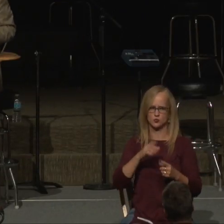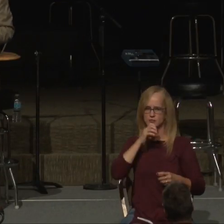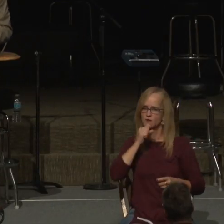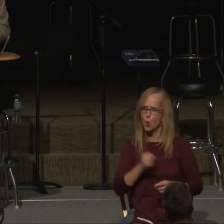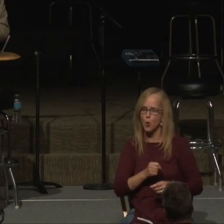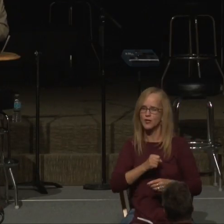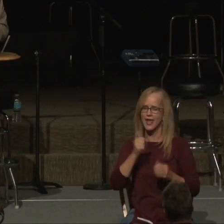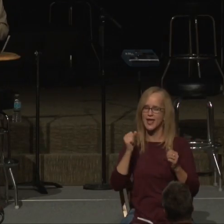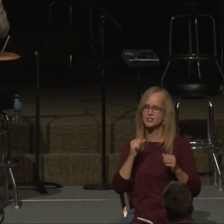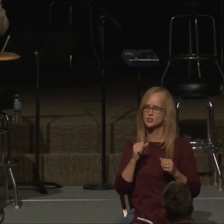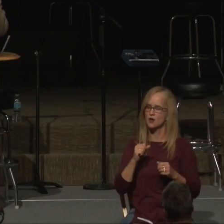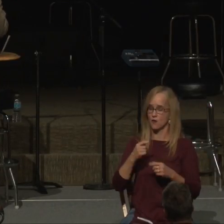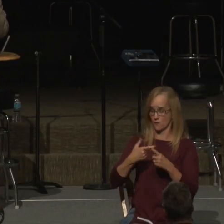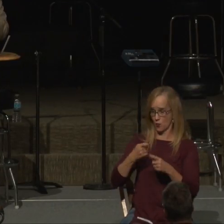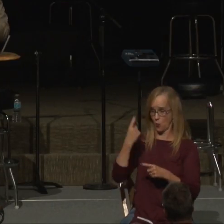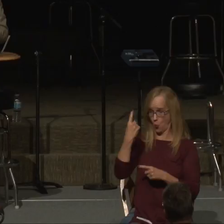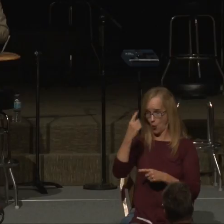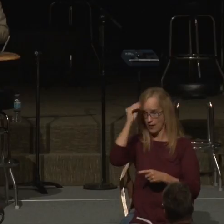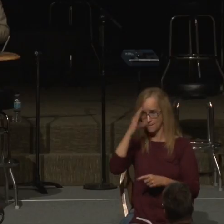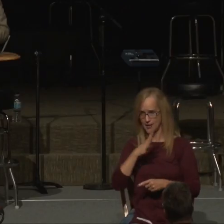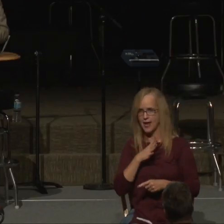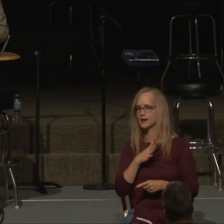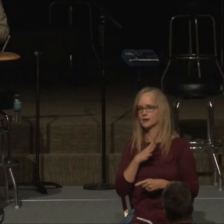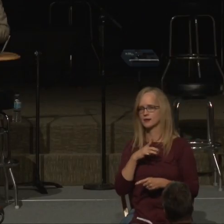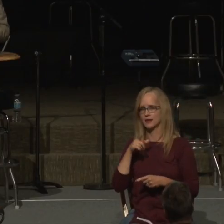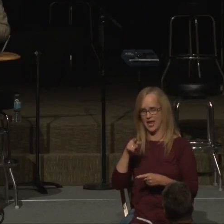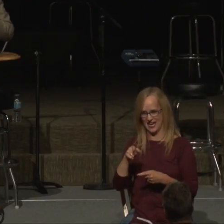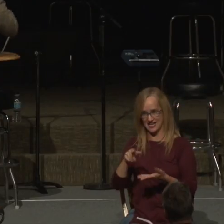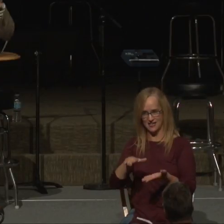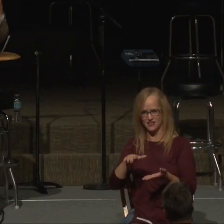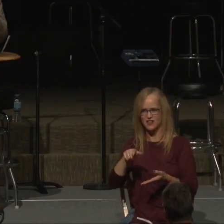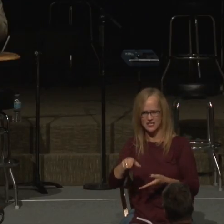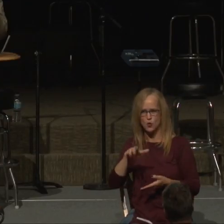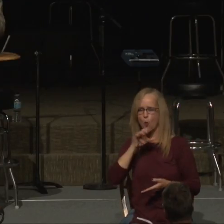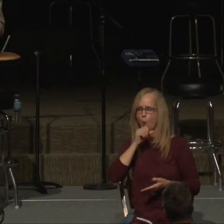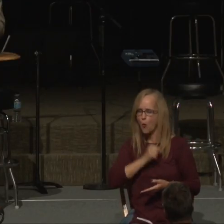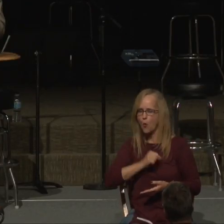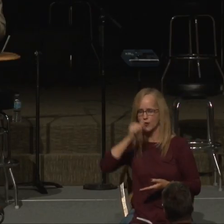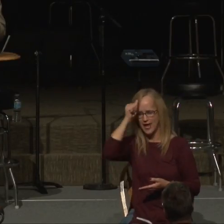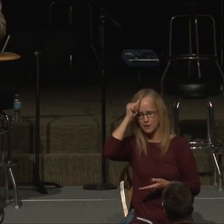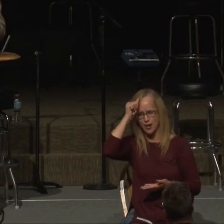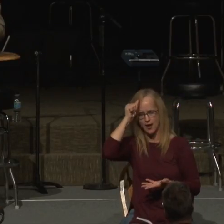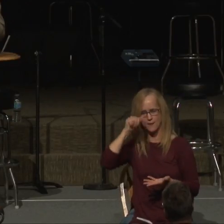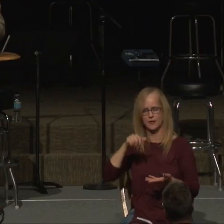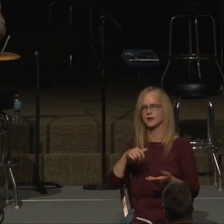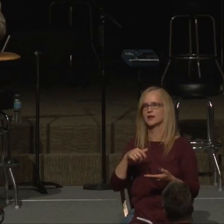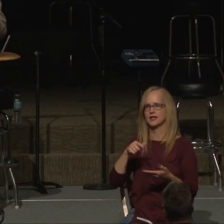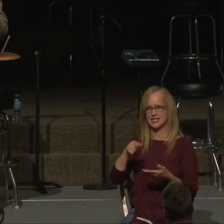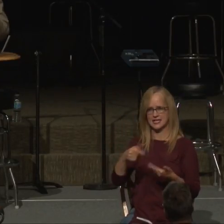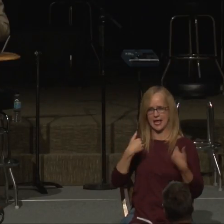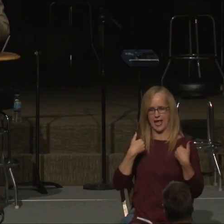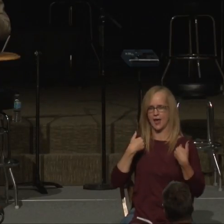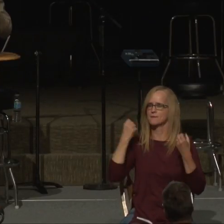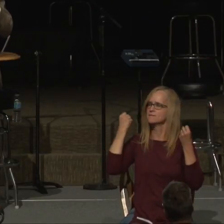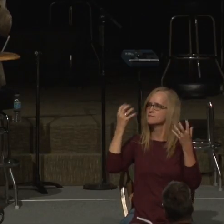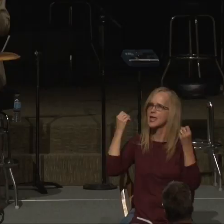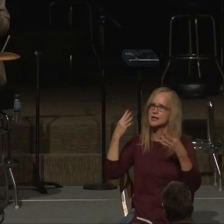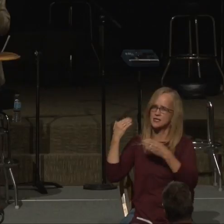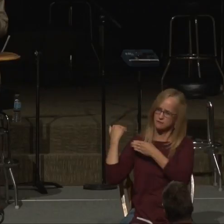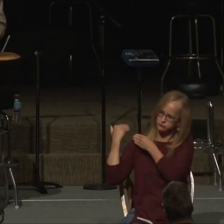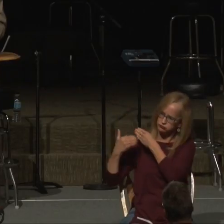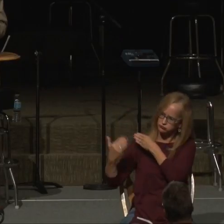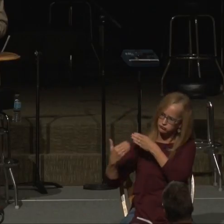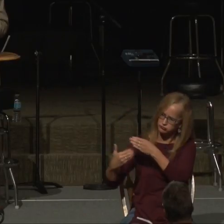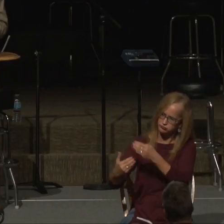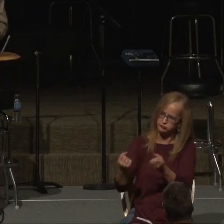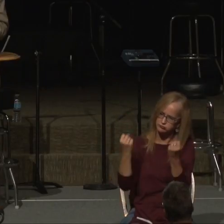promised. Therefore, from one man, and him as good as dead, were born descendants, as many as the stars of heaven, and as many as the